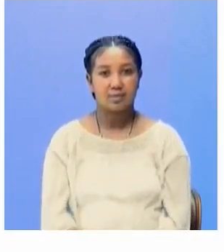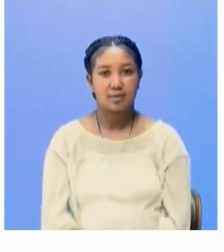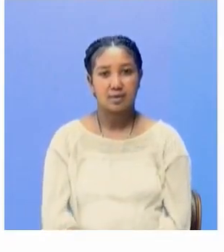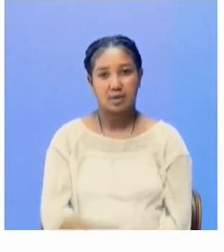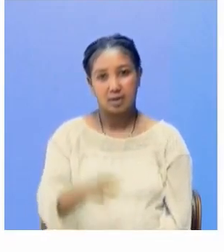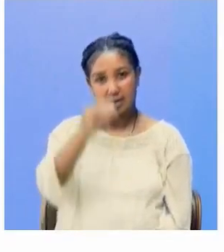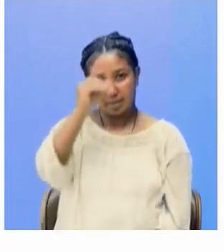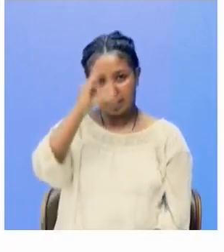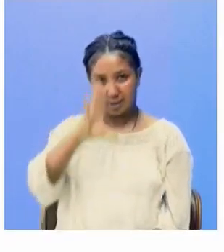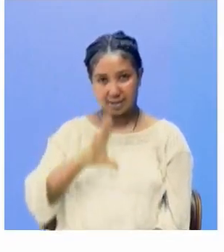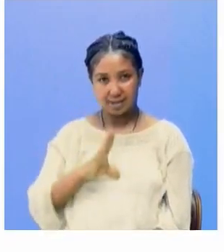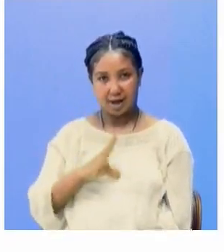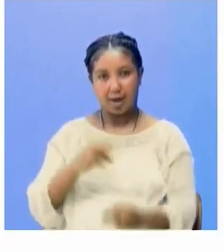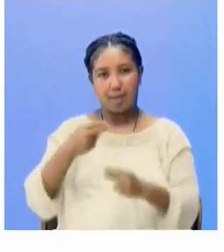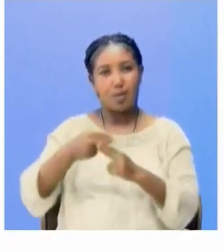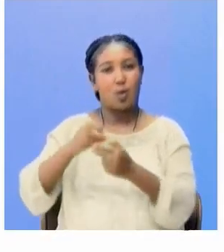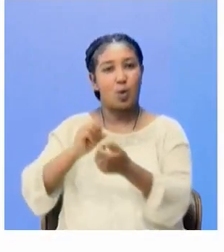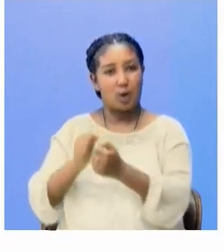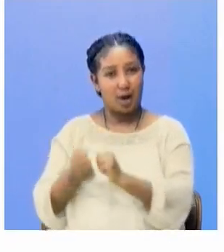personal pronoun.